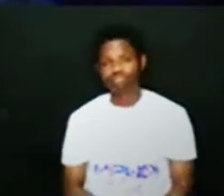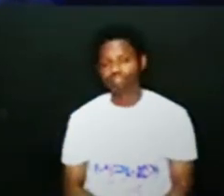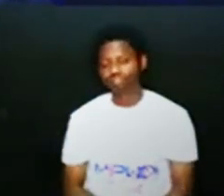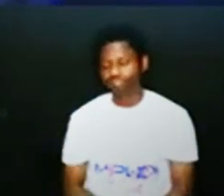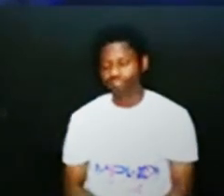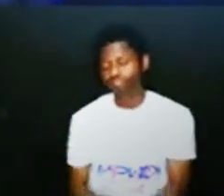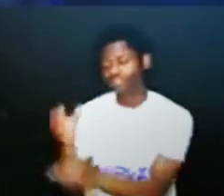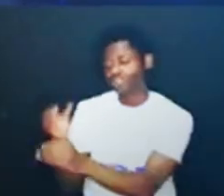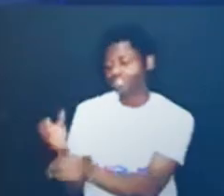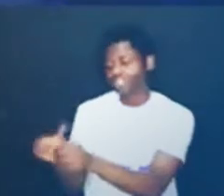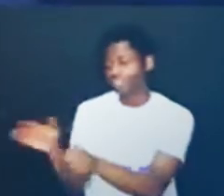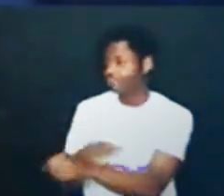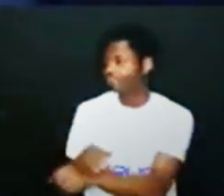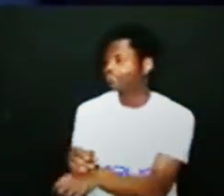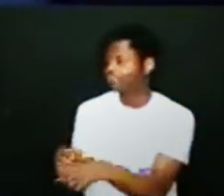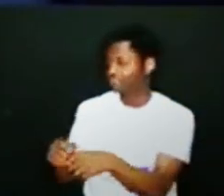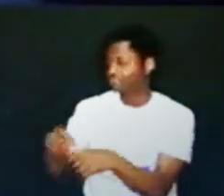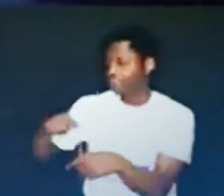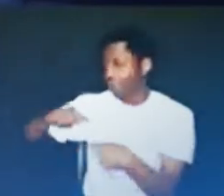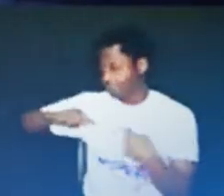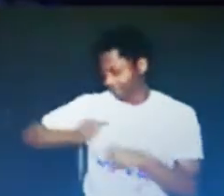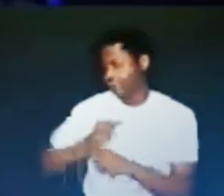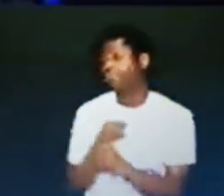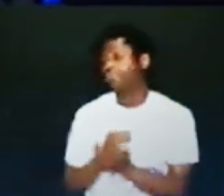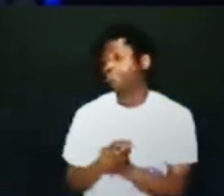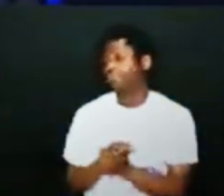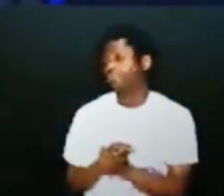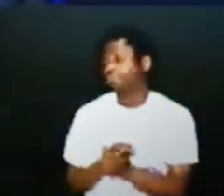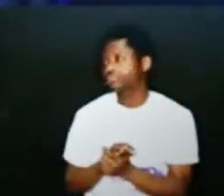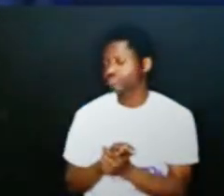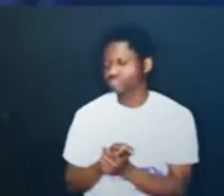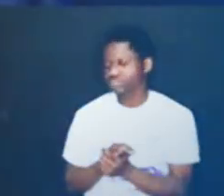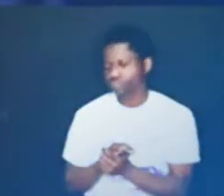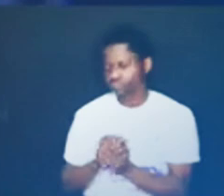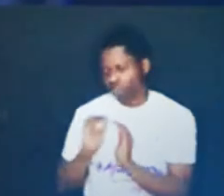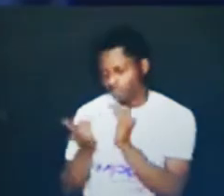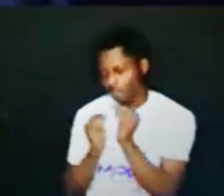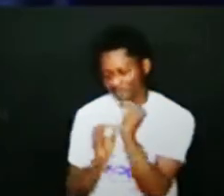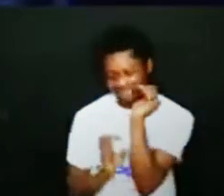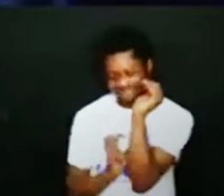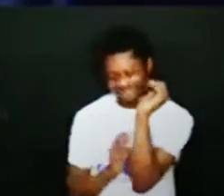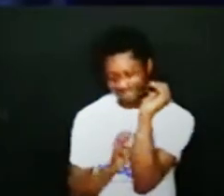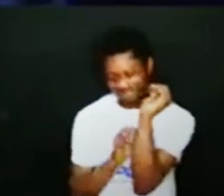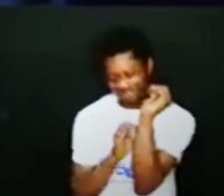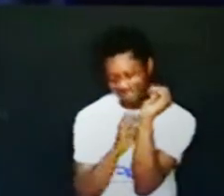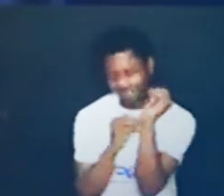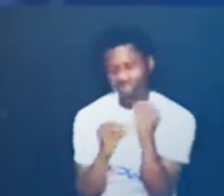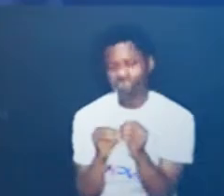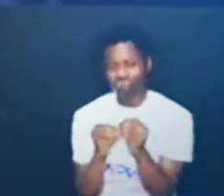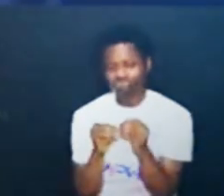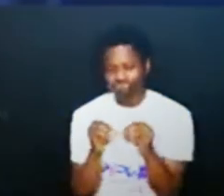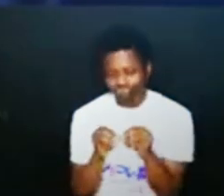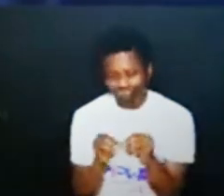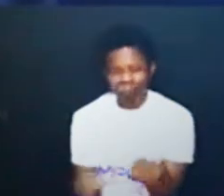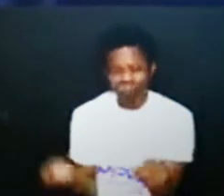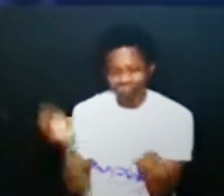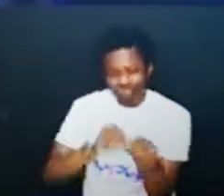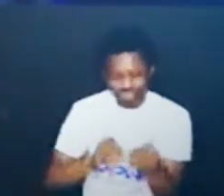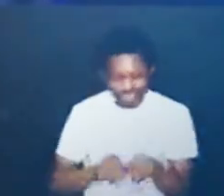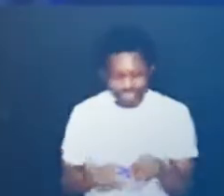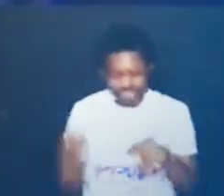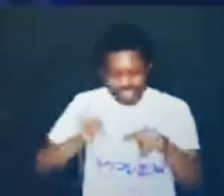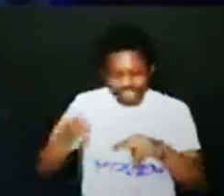bitterness. They are like cancer cells, they keep multiplying if